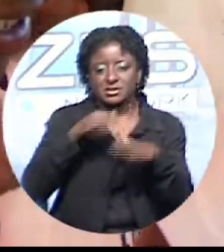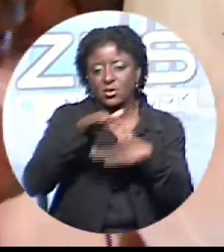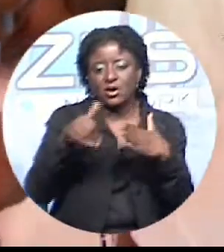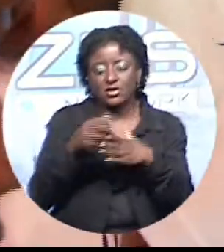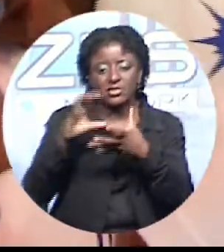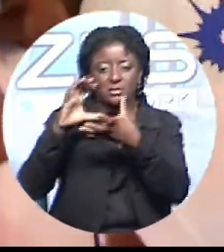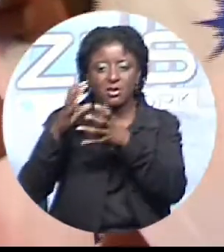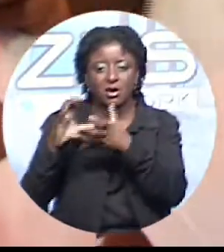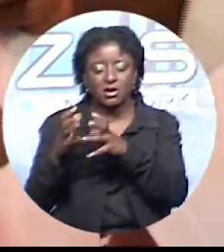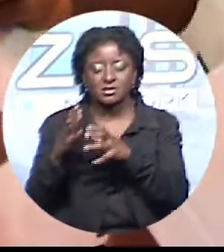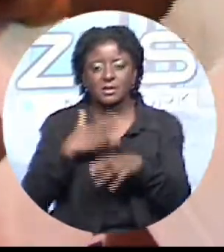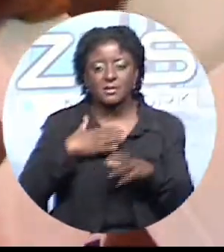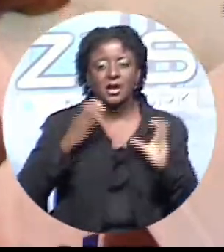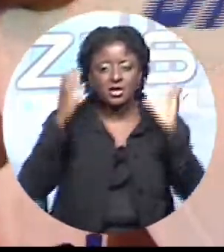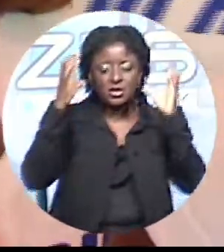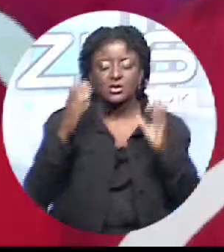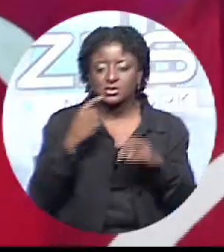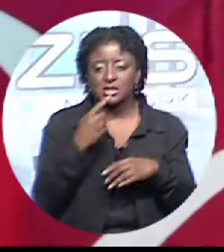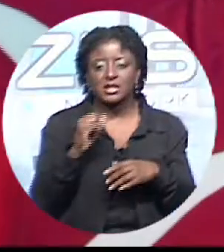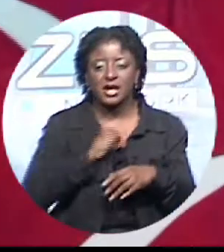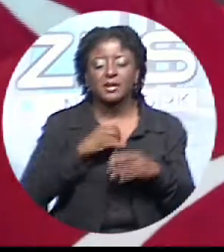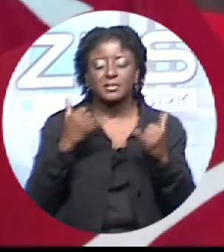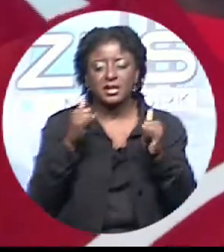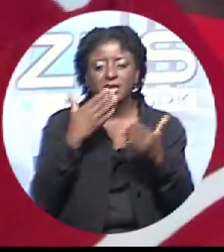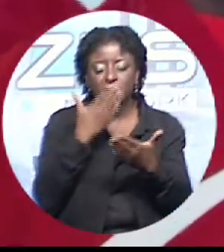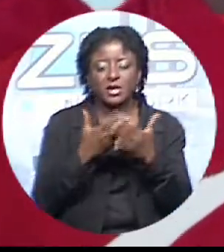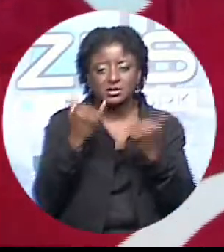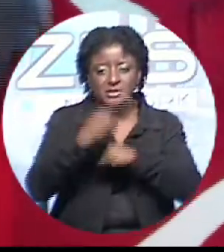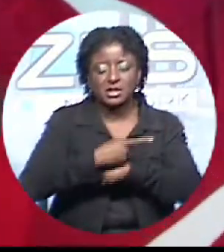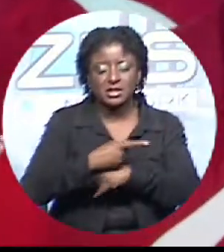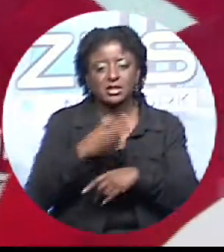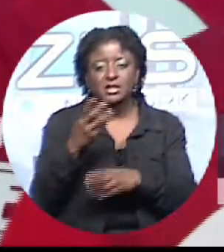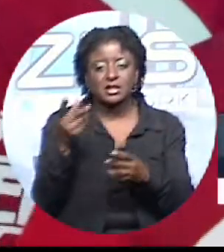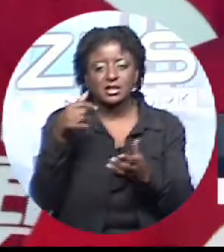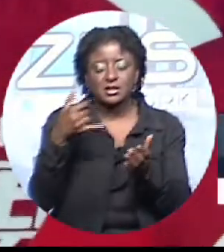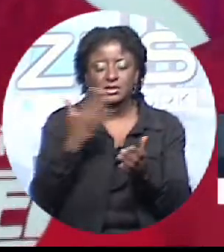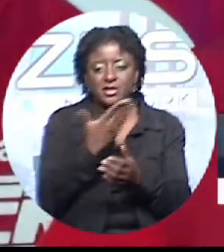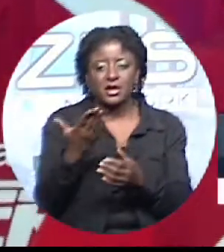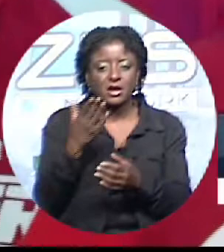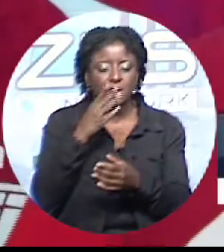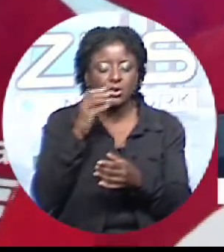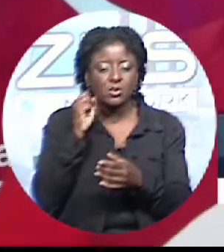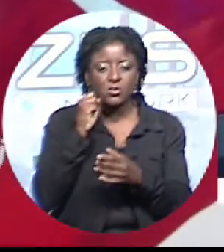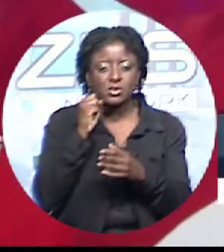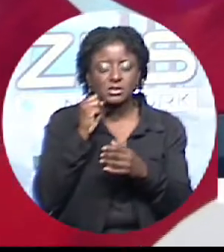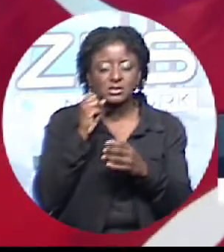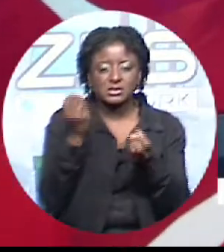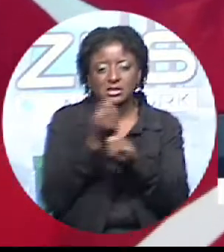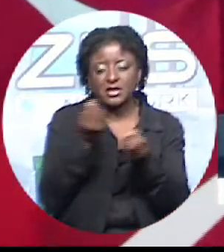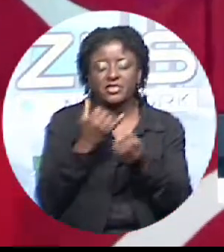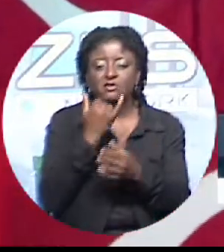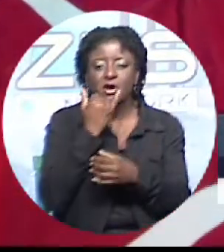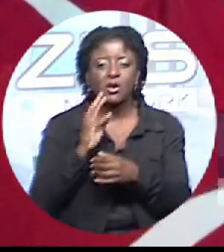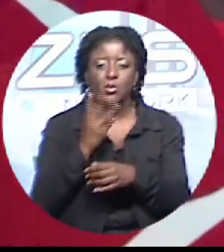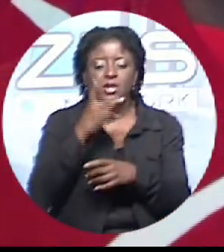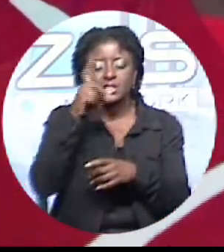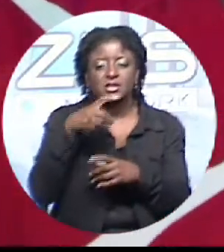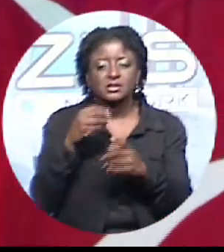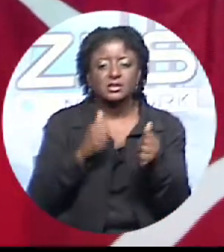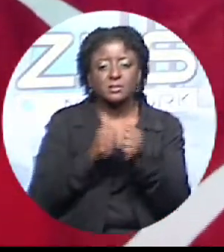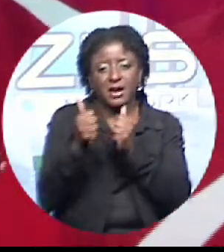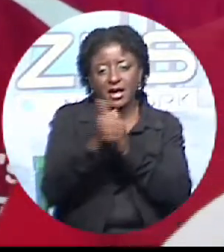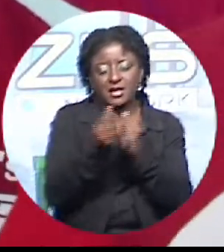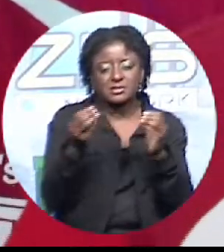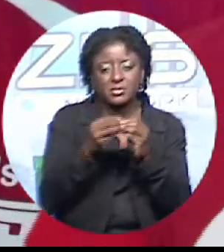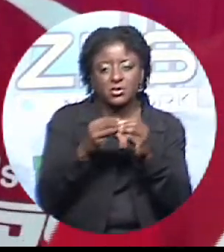said I really play well today. It wasn't nothing wrong. You know, I felt that we needed to pass more and get harder on